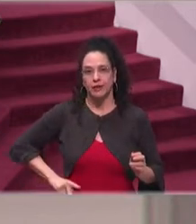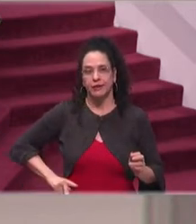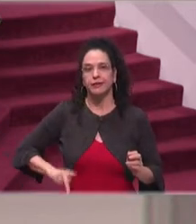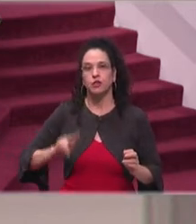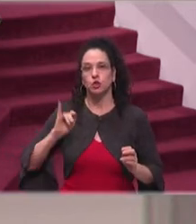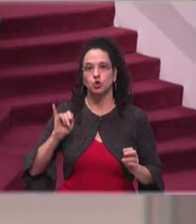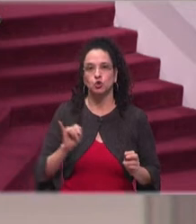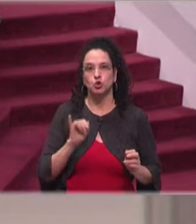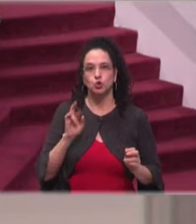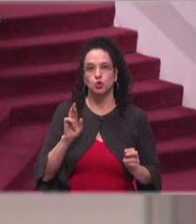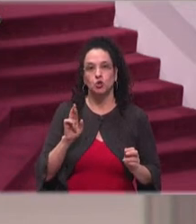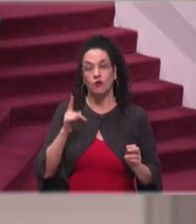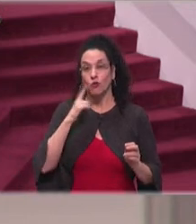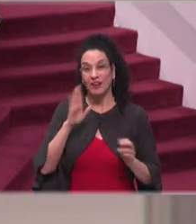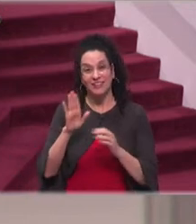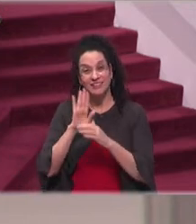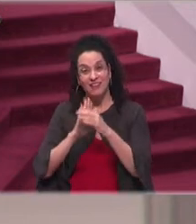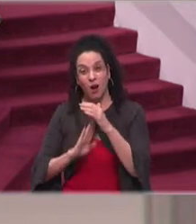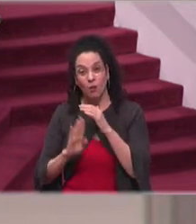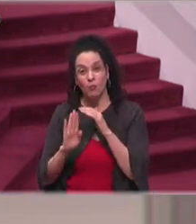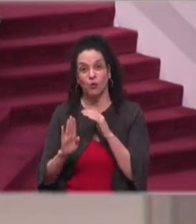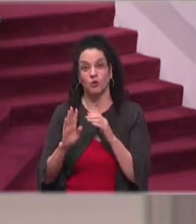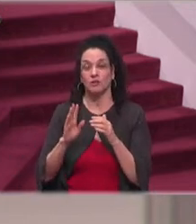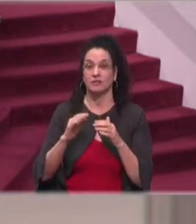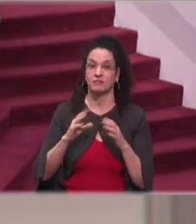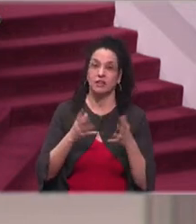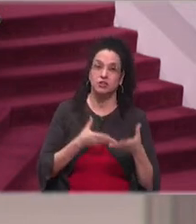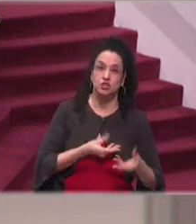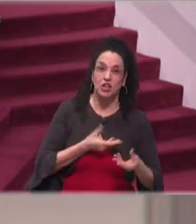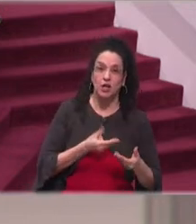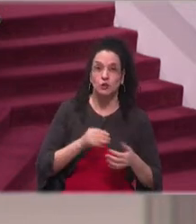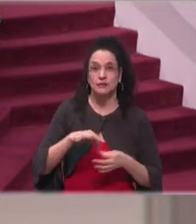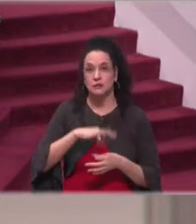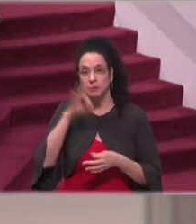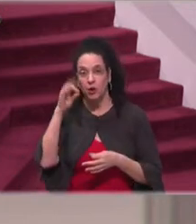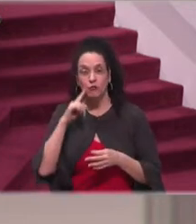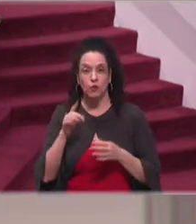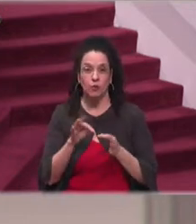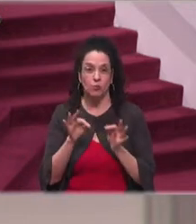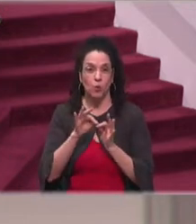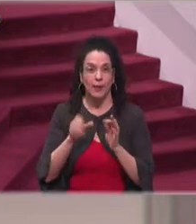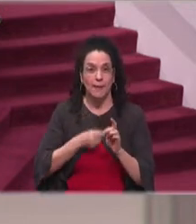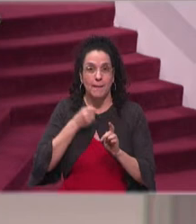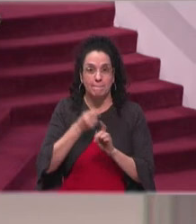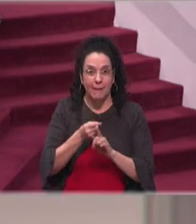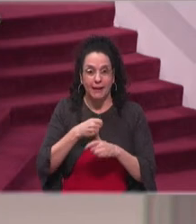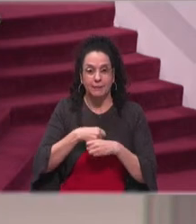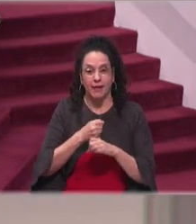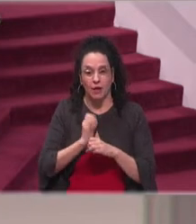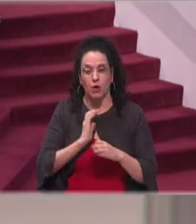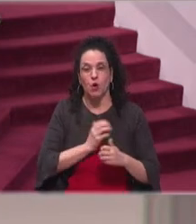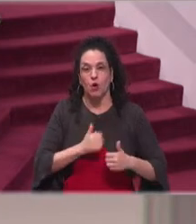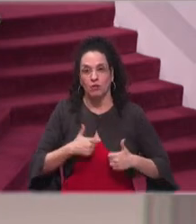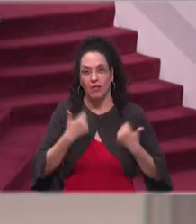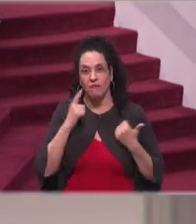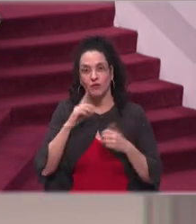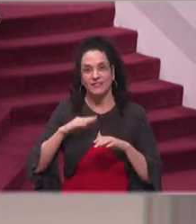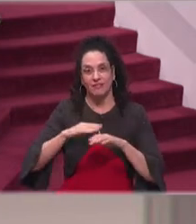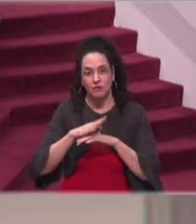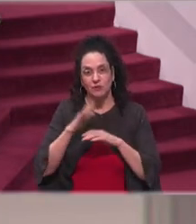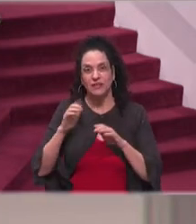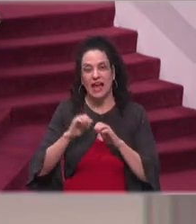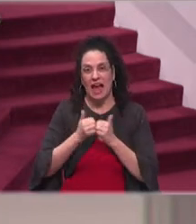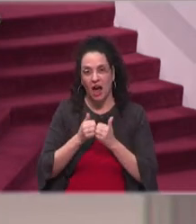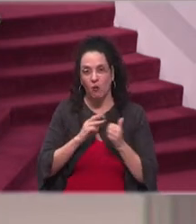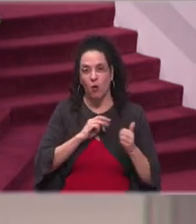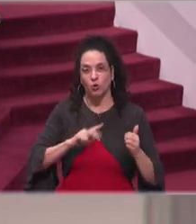gentle spirit, for the significant impact he made on our lives, and his inspiration that influenced and changed the world. Lord, we appreciate how